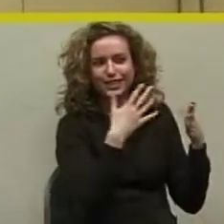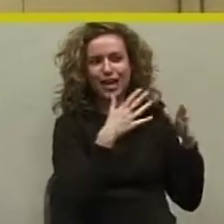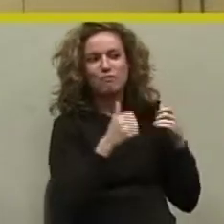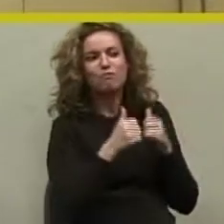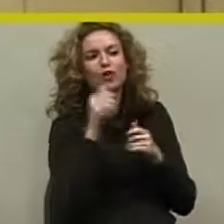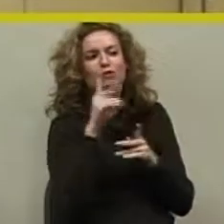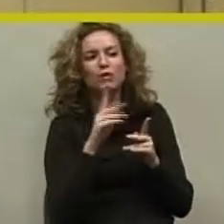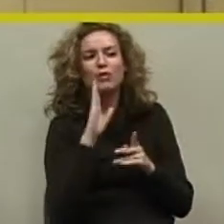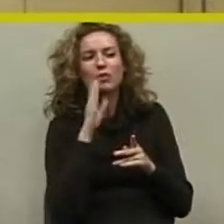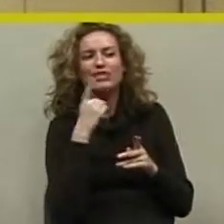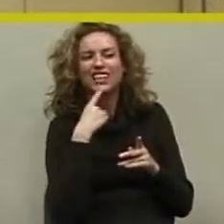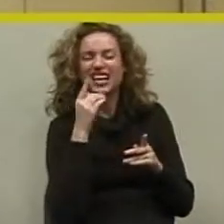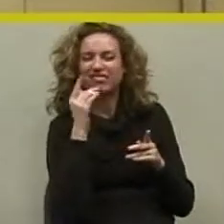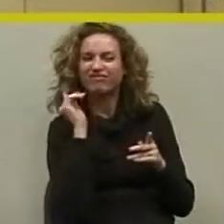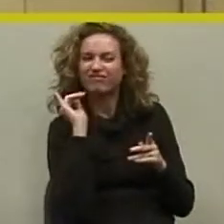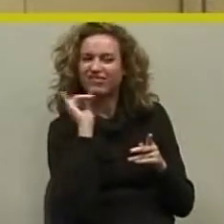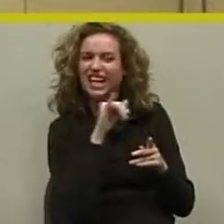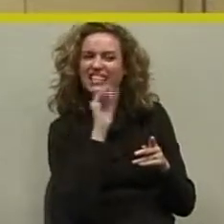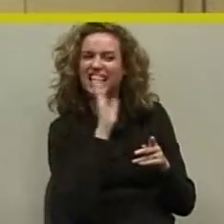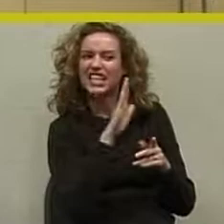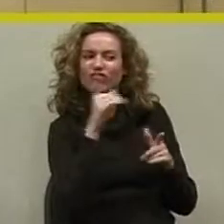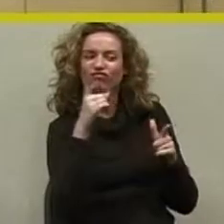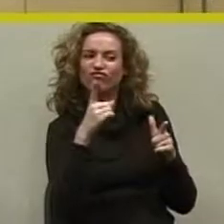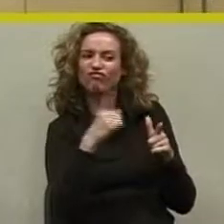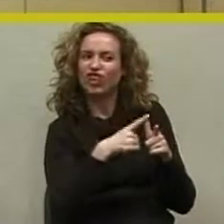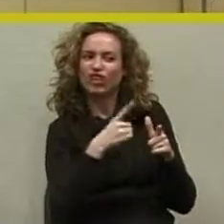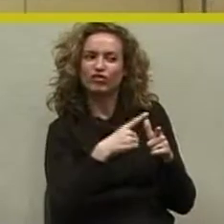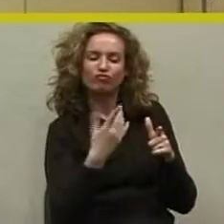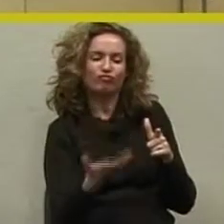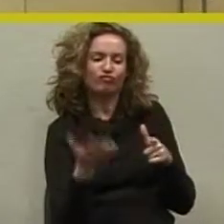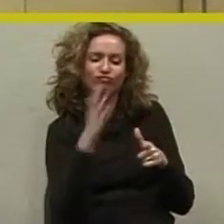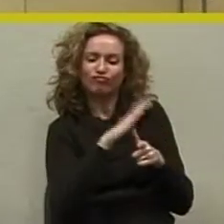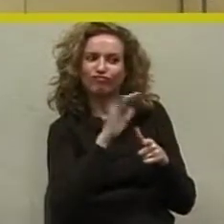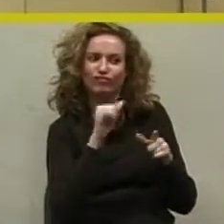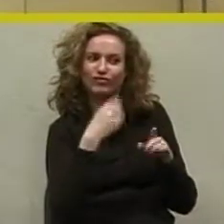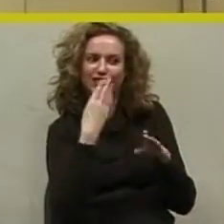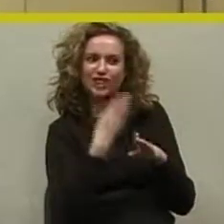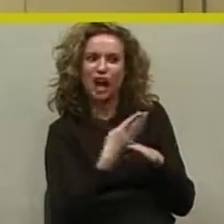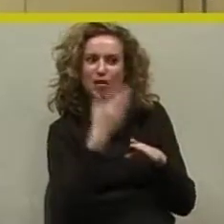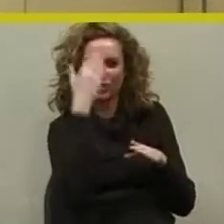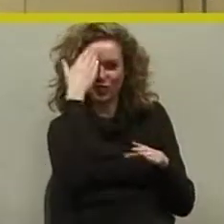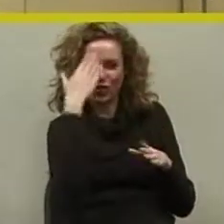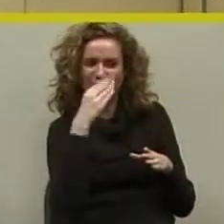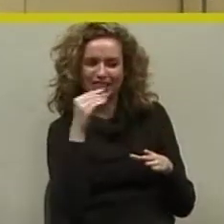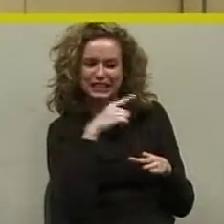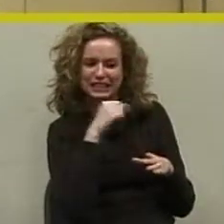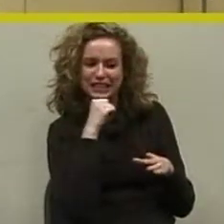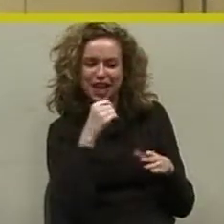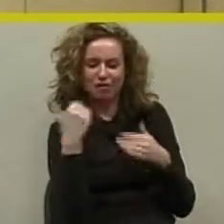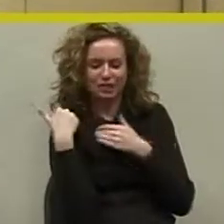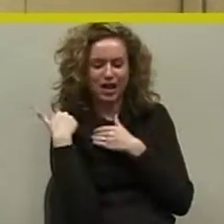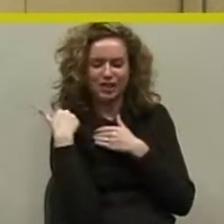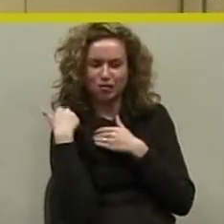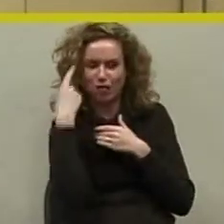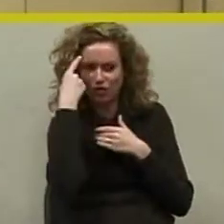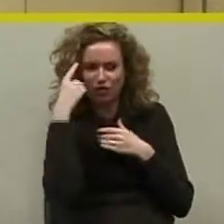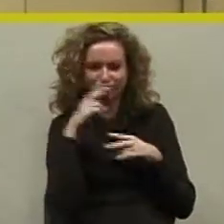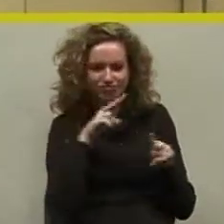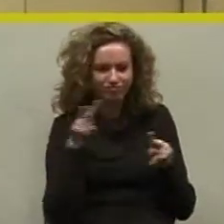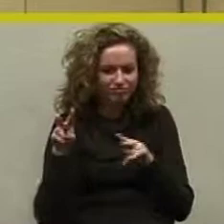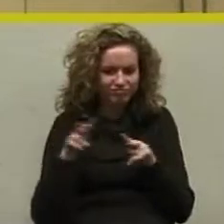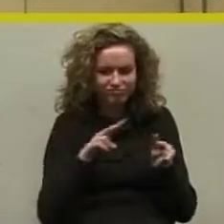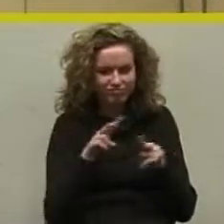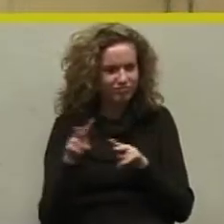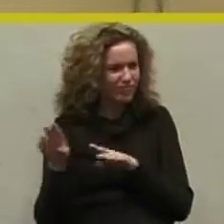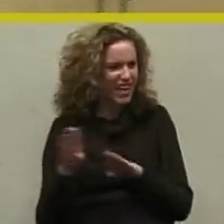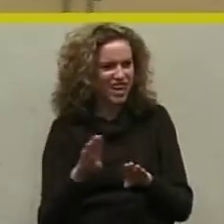will say that is, in fact, his first, foremost, or her first and foremost job, and they are not responsible for